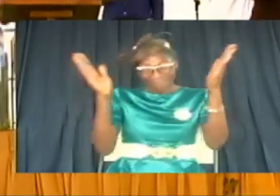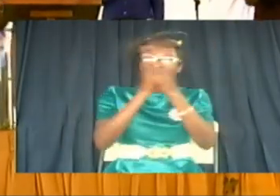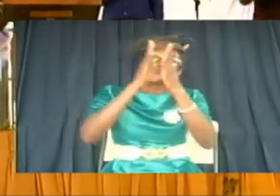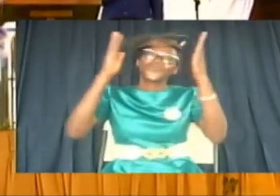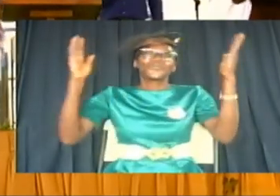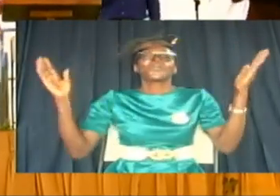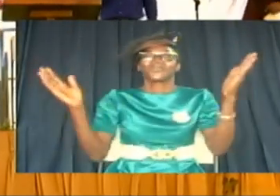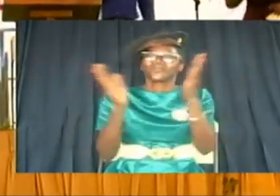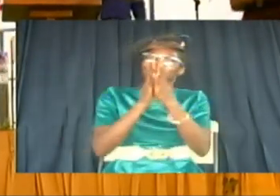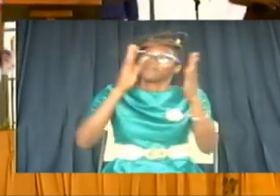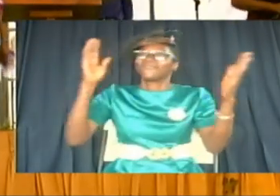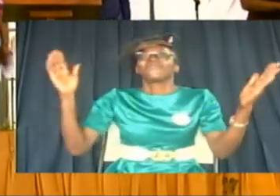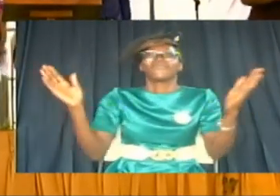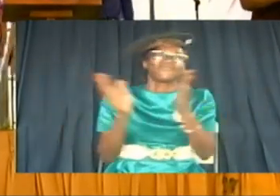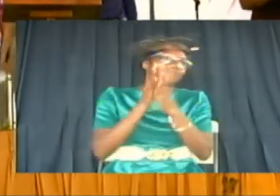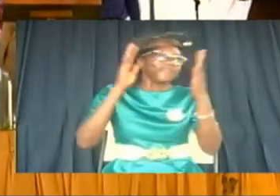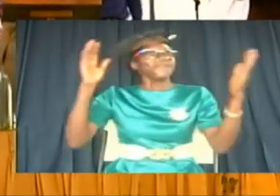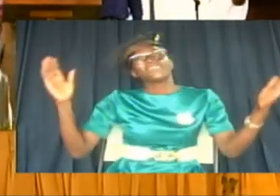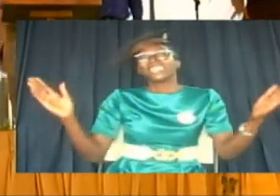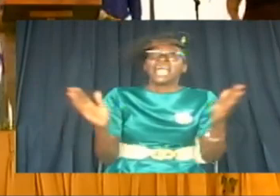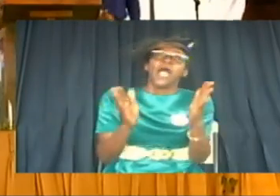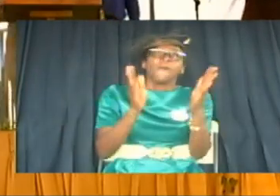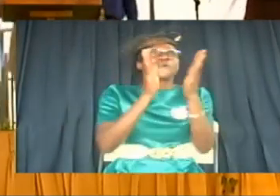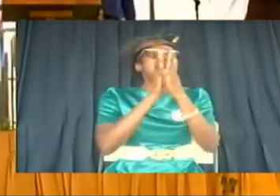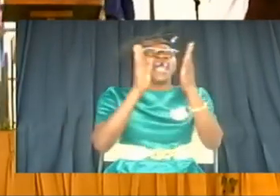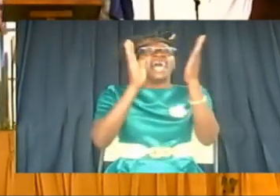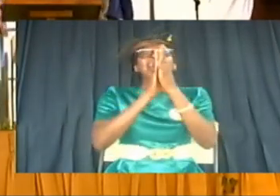praised. Praise God. Praise be the Lord.